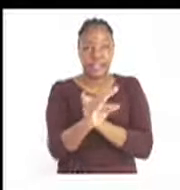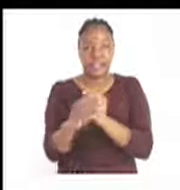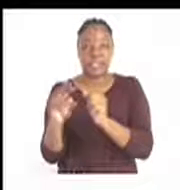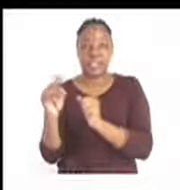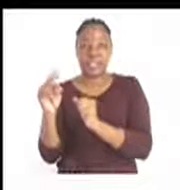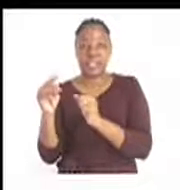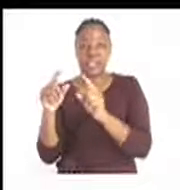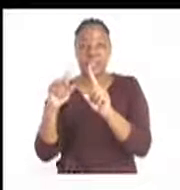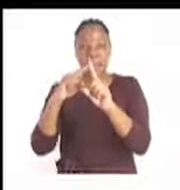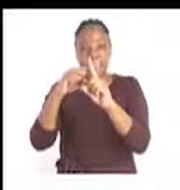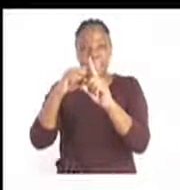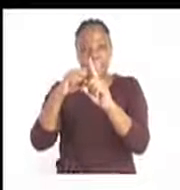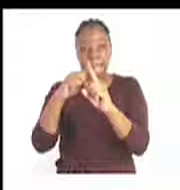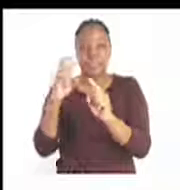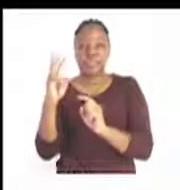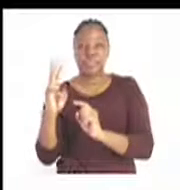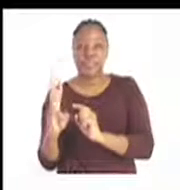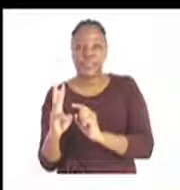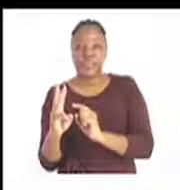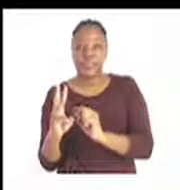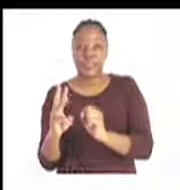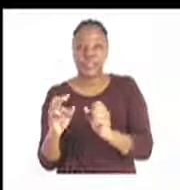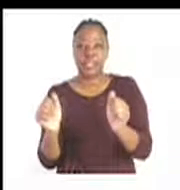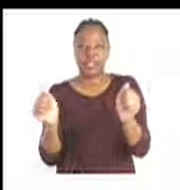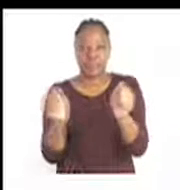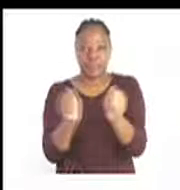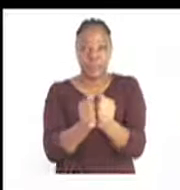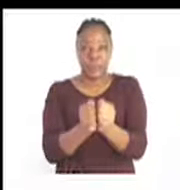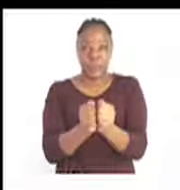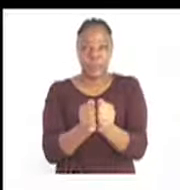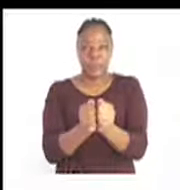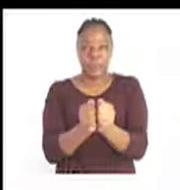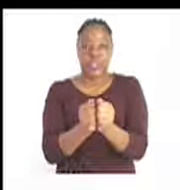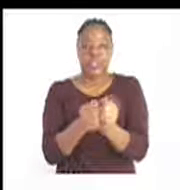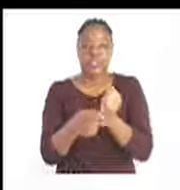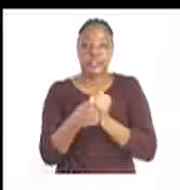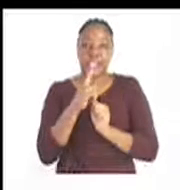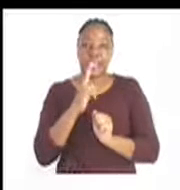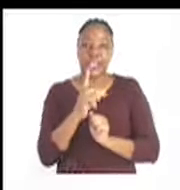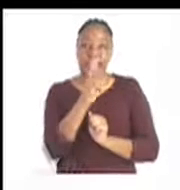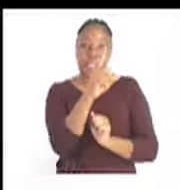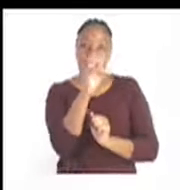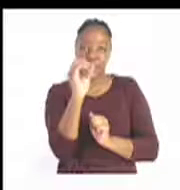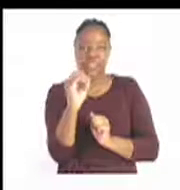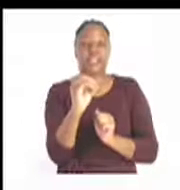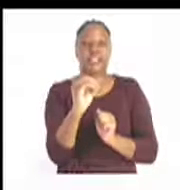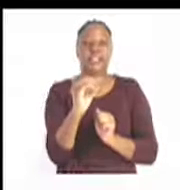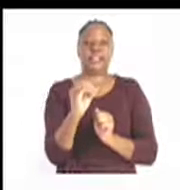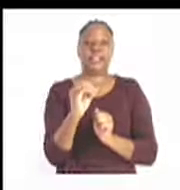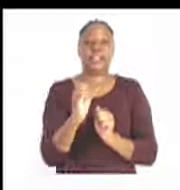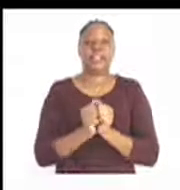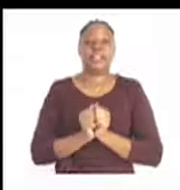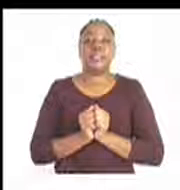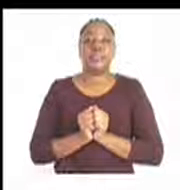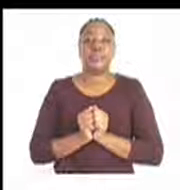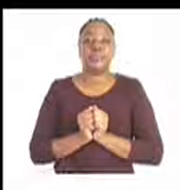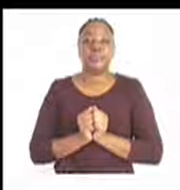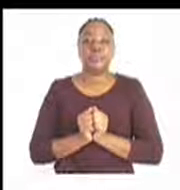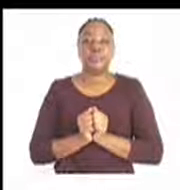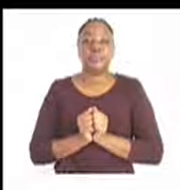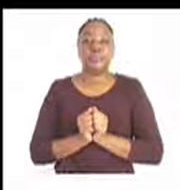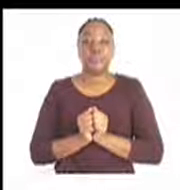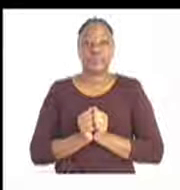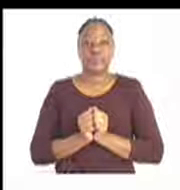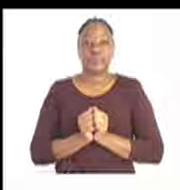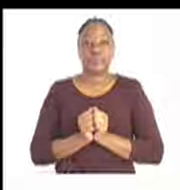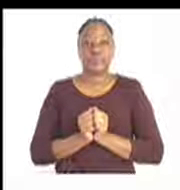7 plus 3, you can try it with your fingers. 7 plus 3, you are going to get 10.